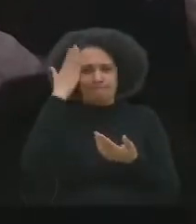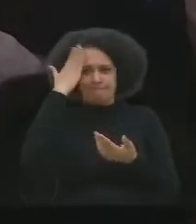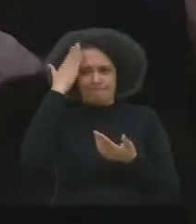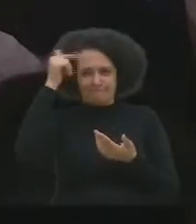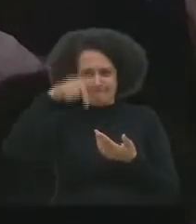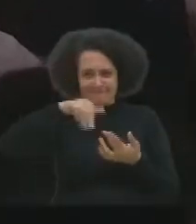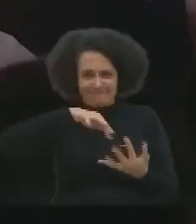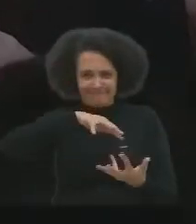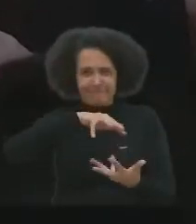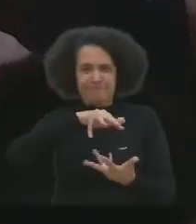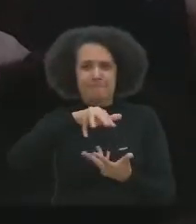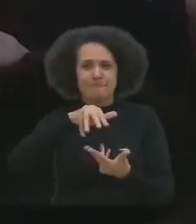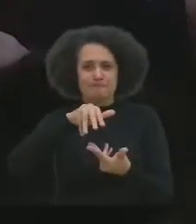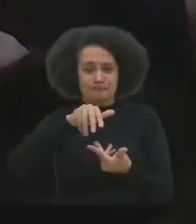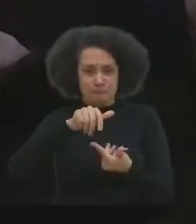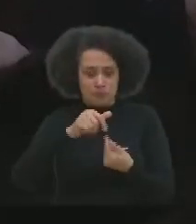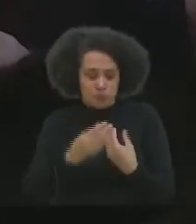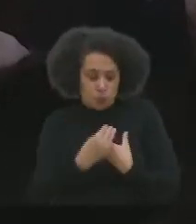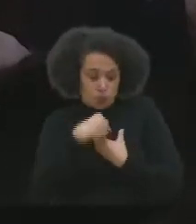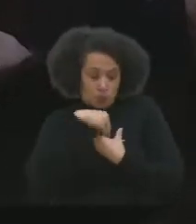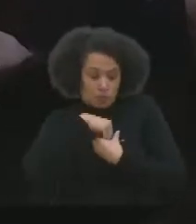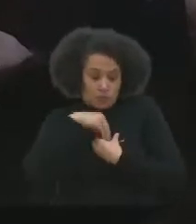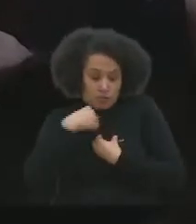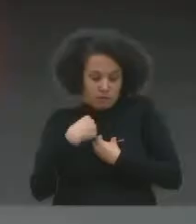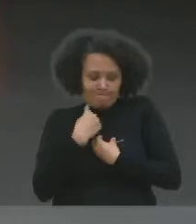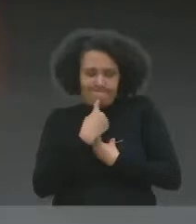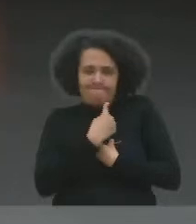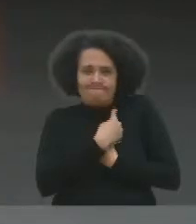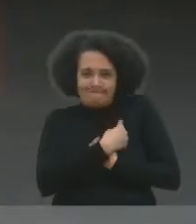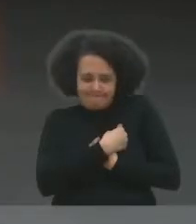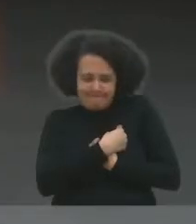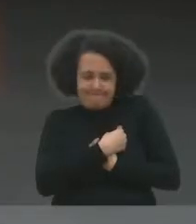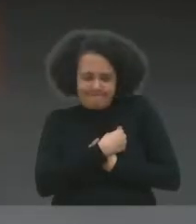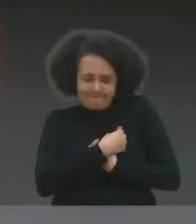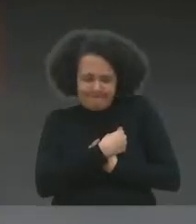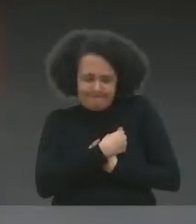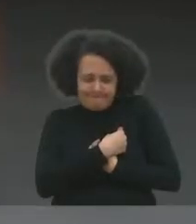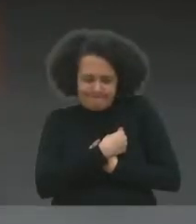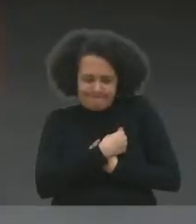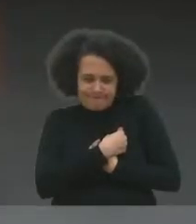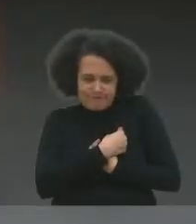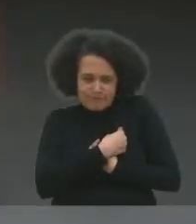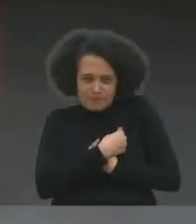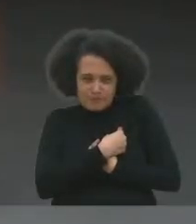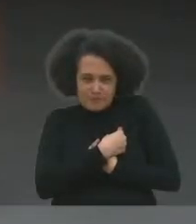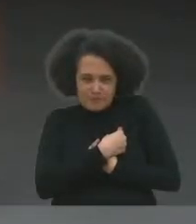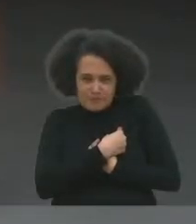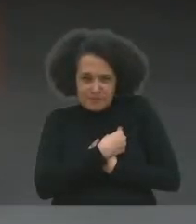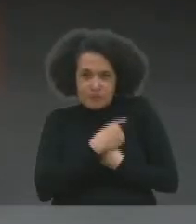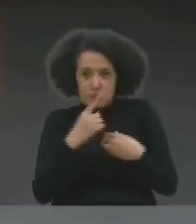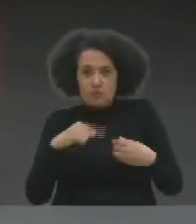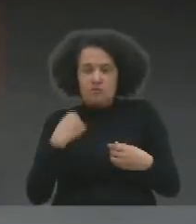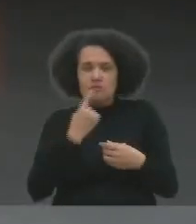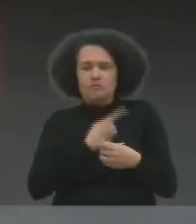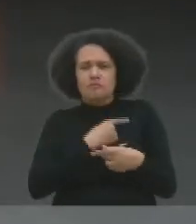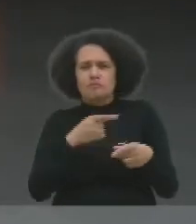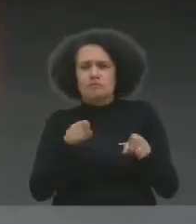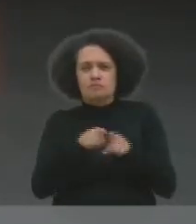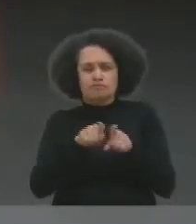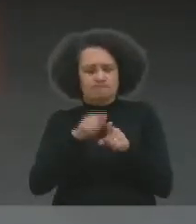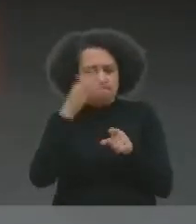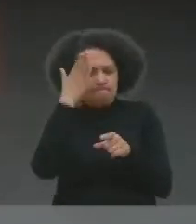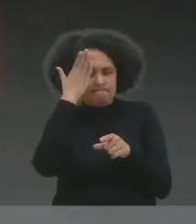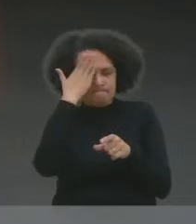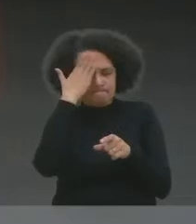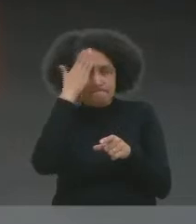mundo é que está dentro de nós. So we saw that God grants grace to the humble. Então nós já sabemos que Deus